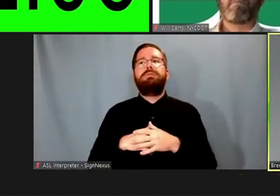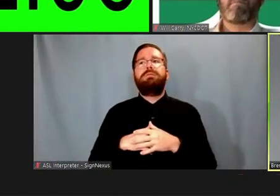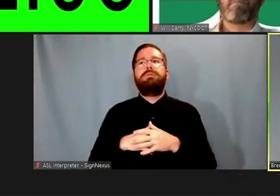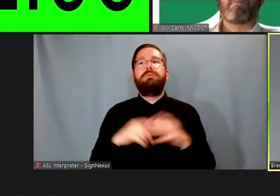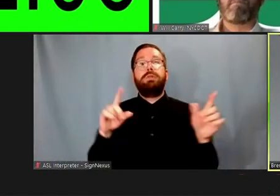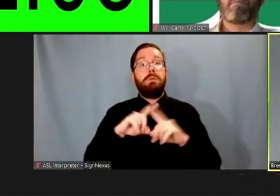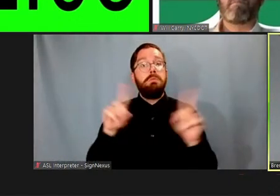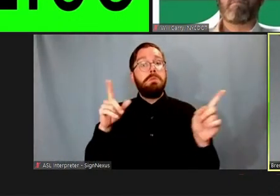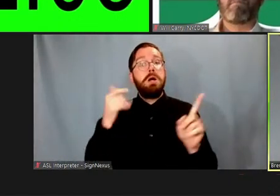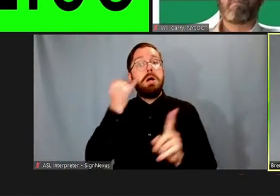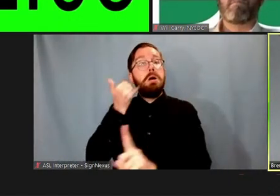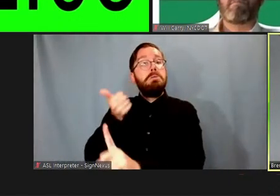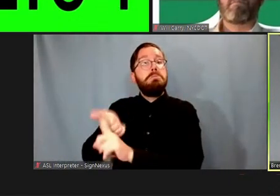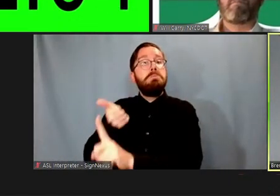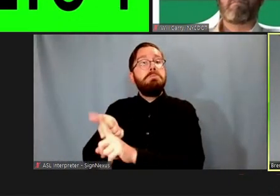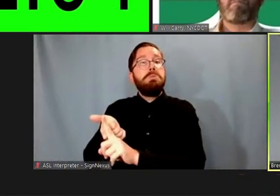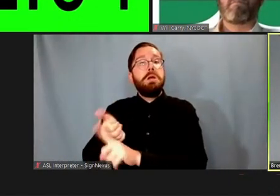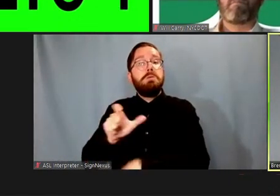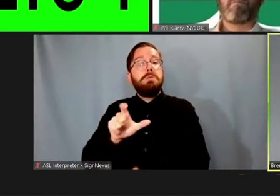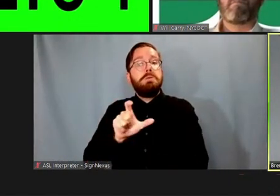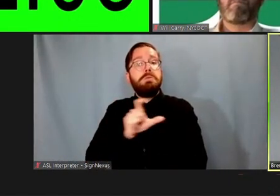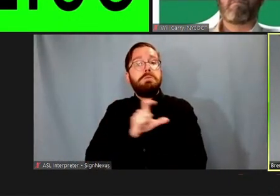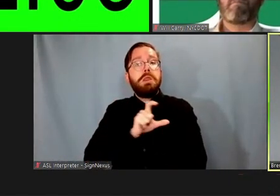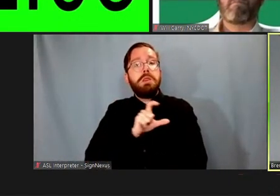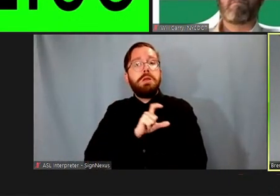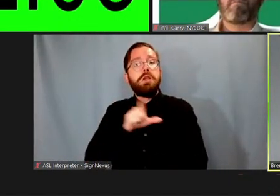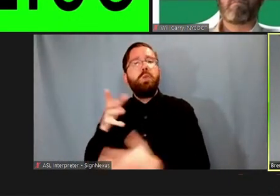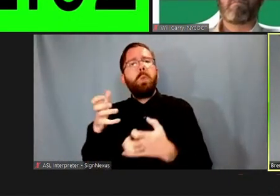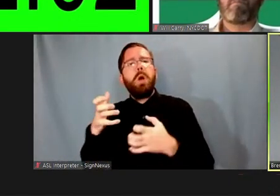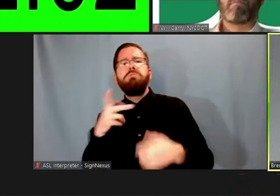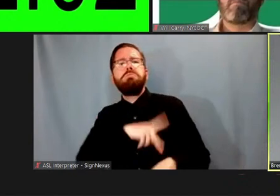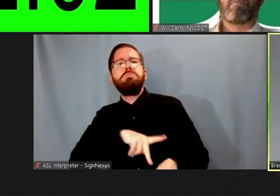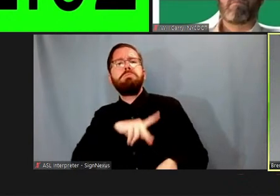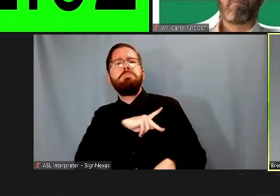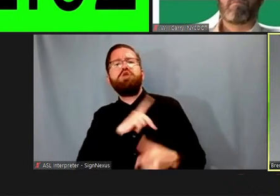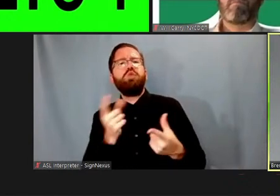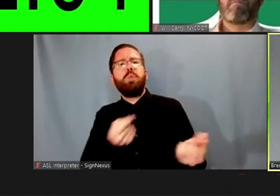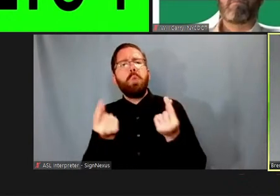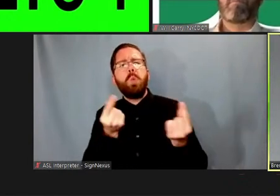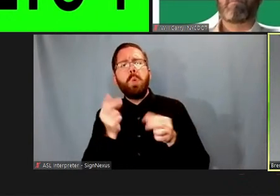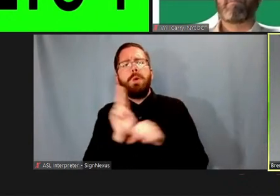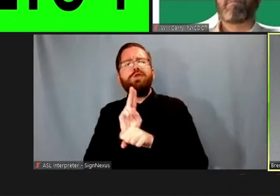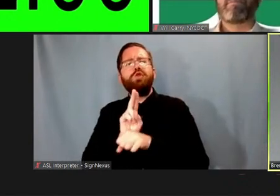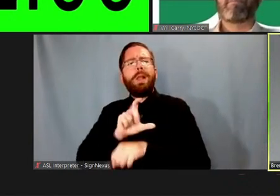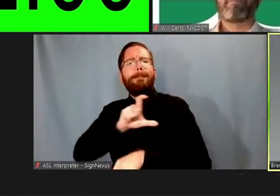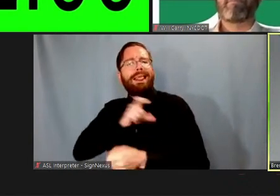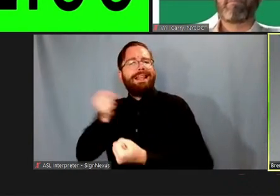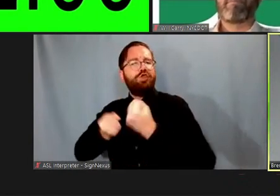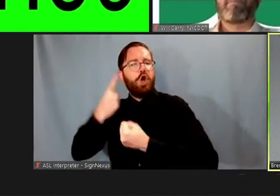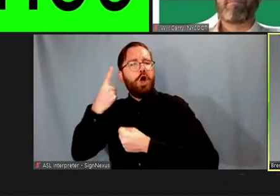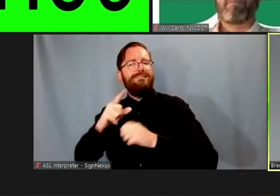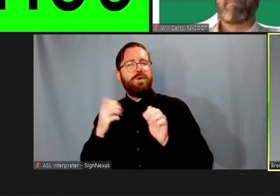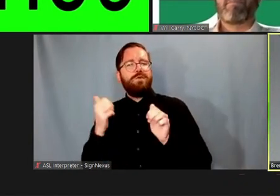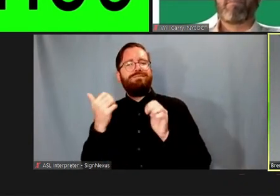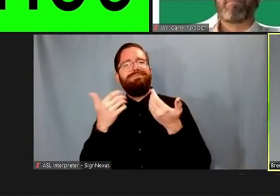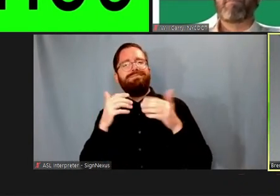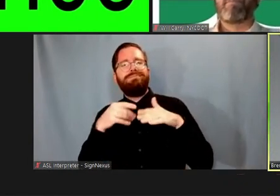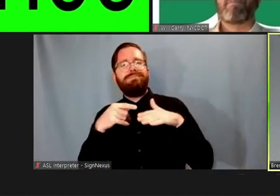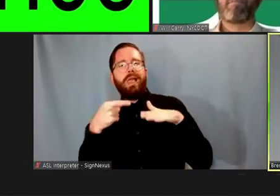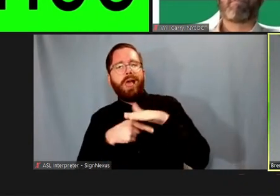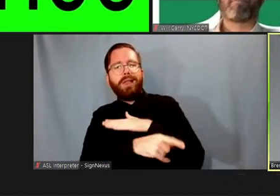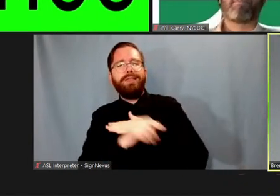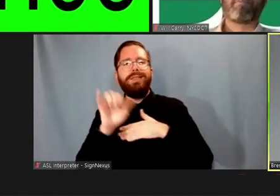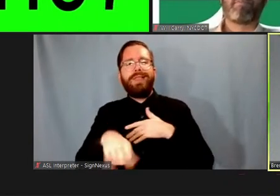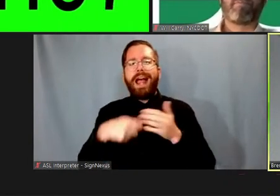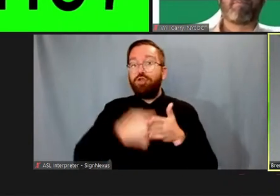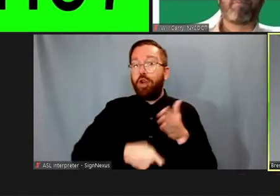their private car to then drive an emergency vehicle and we should then use this money to eliminate